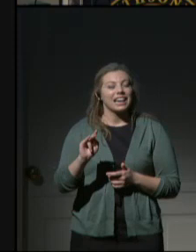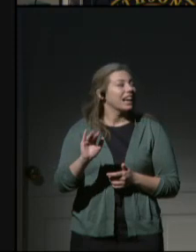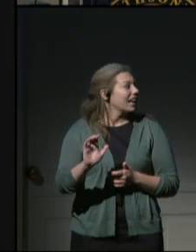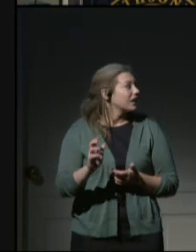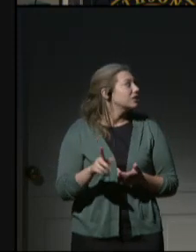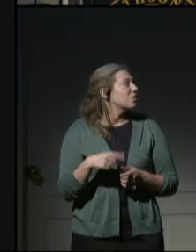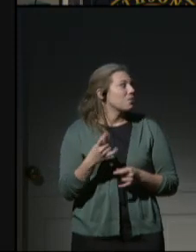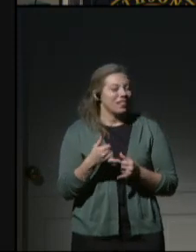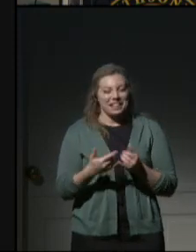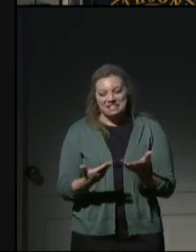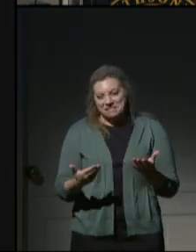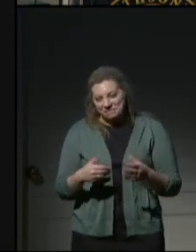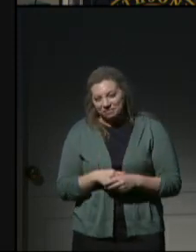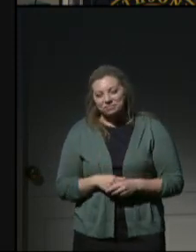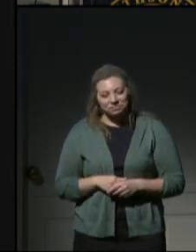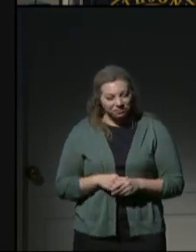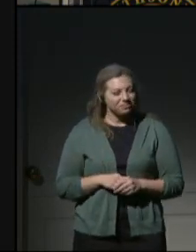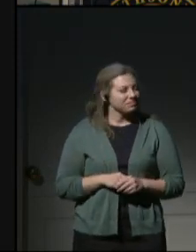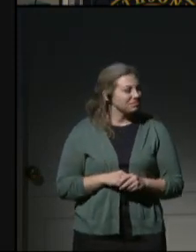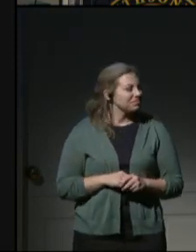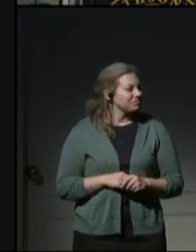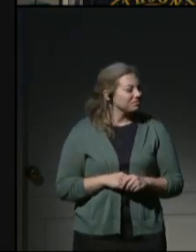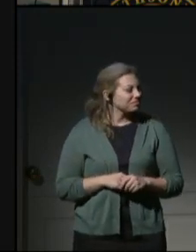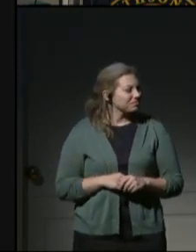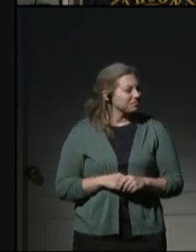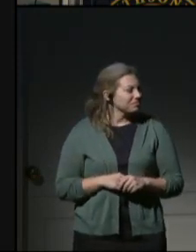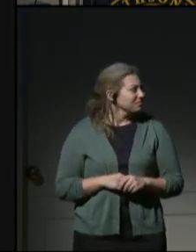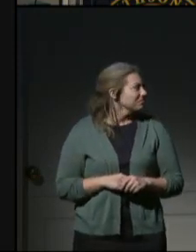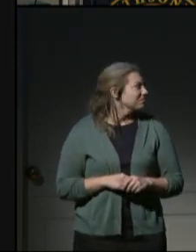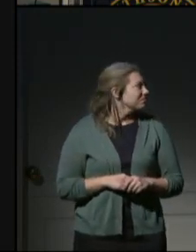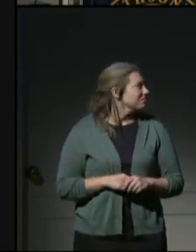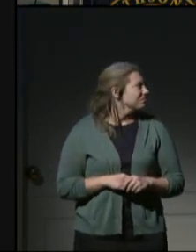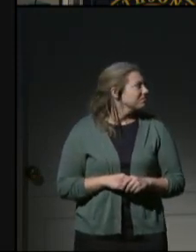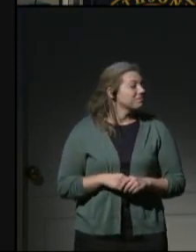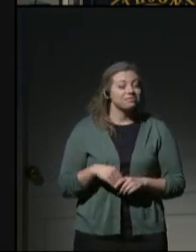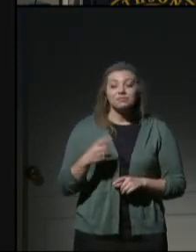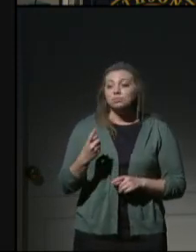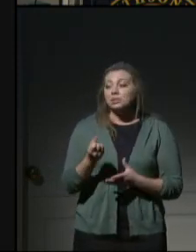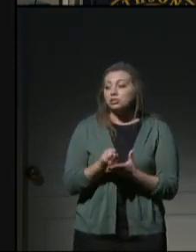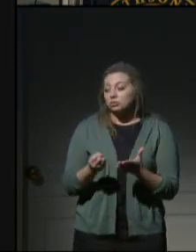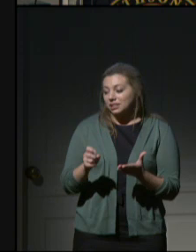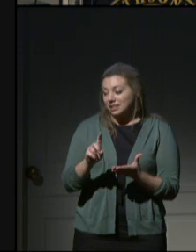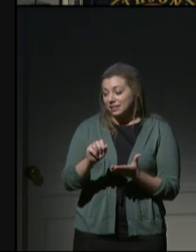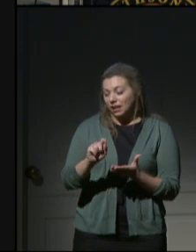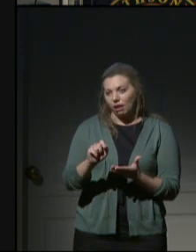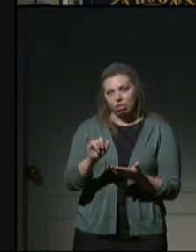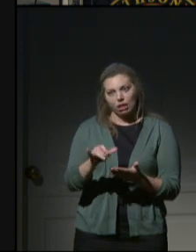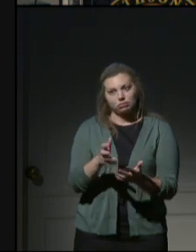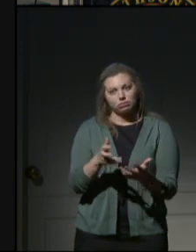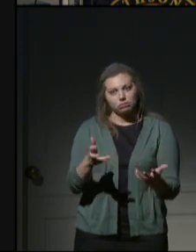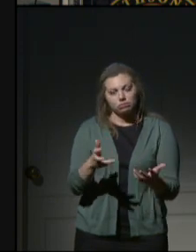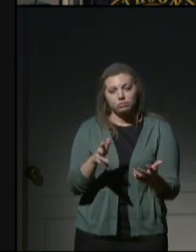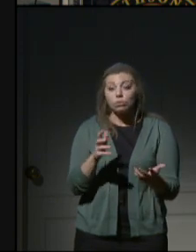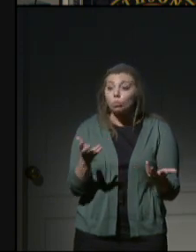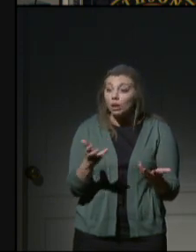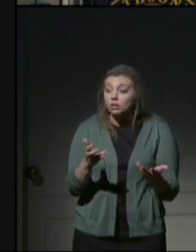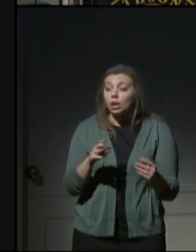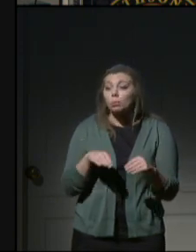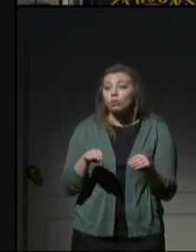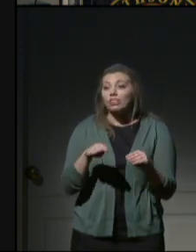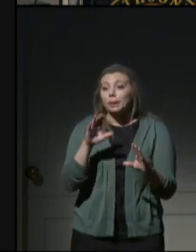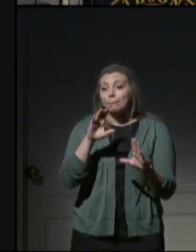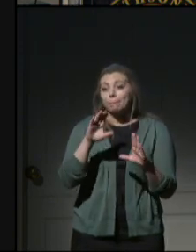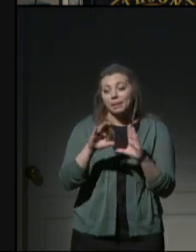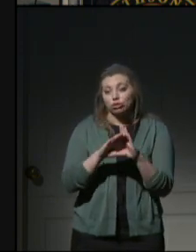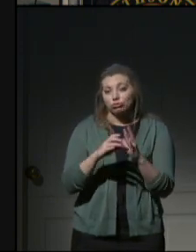One last thing, so there's one source of data which is a lot, and that is moving pictures, and right now